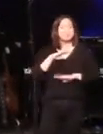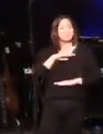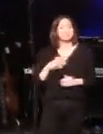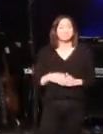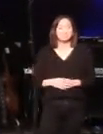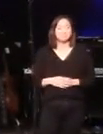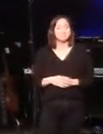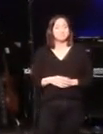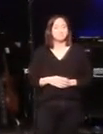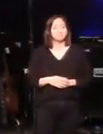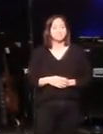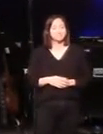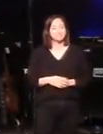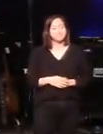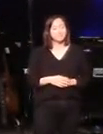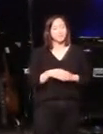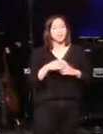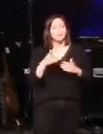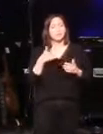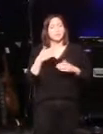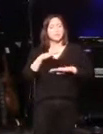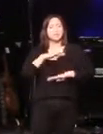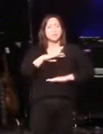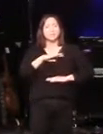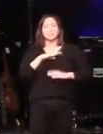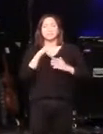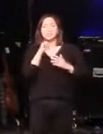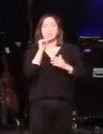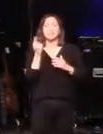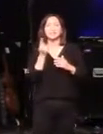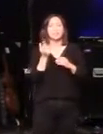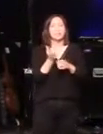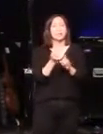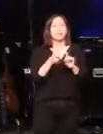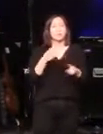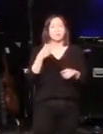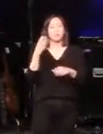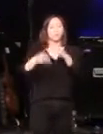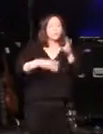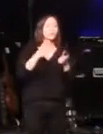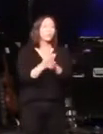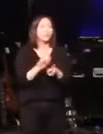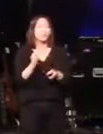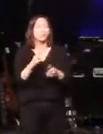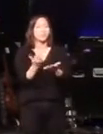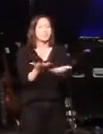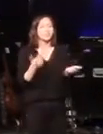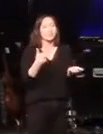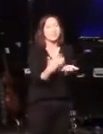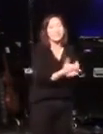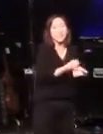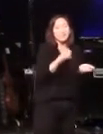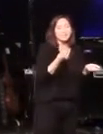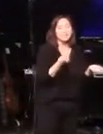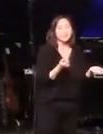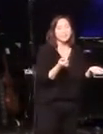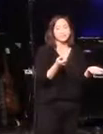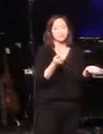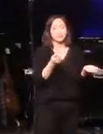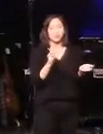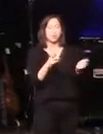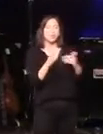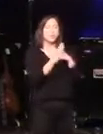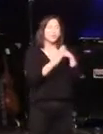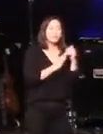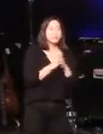Contentment's not coming from outside. Contentment's not coming from the things I can get. Yes, they can be nice, and yes, they can be comforting, and yes, they can